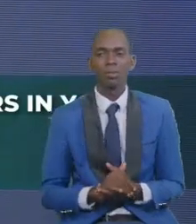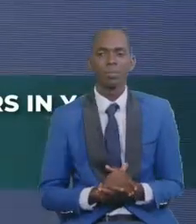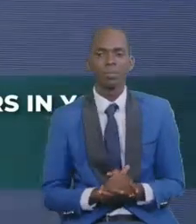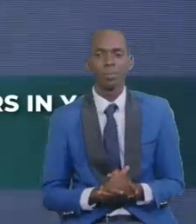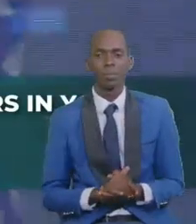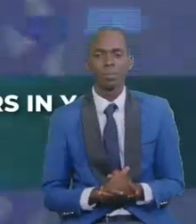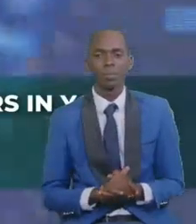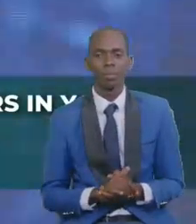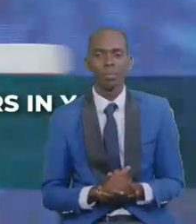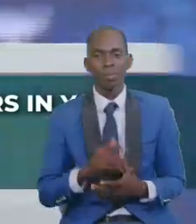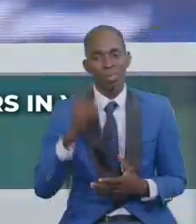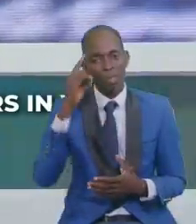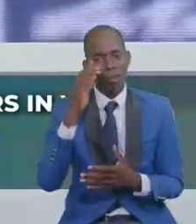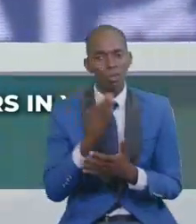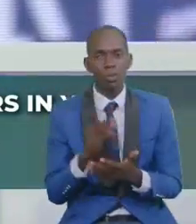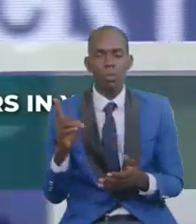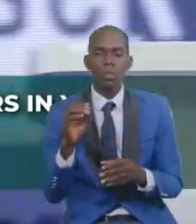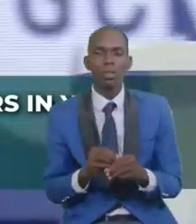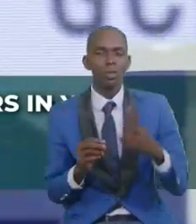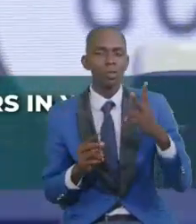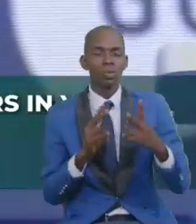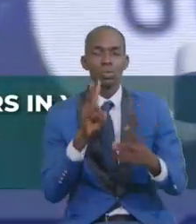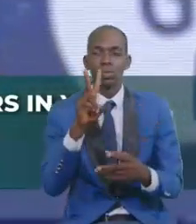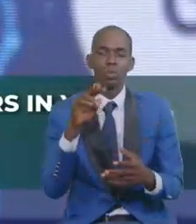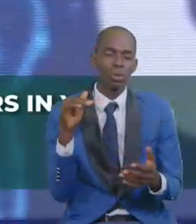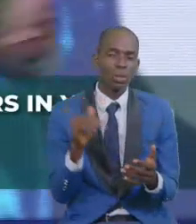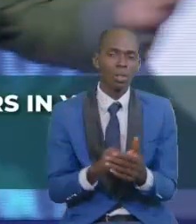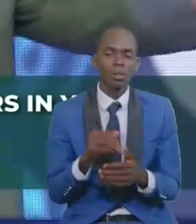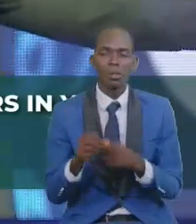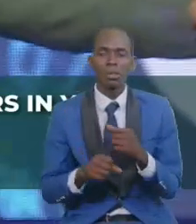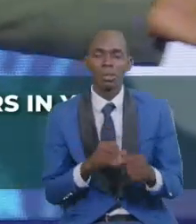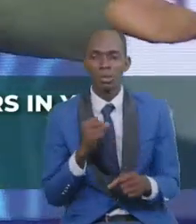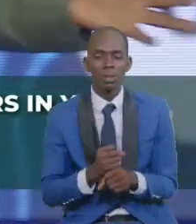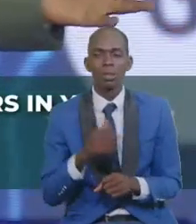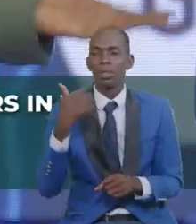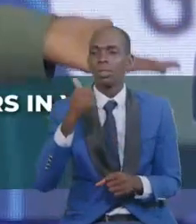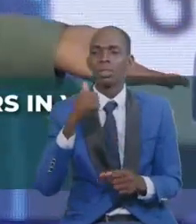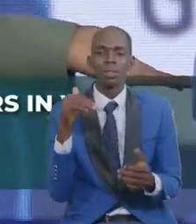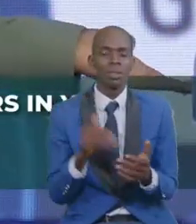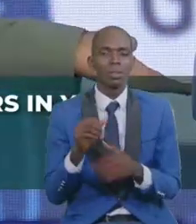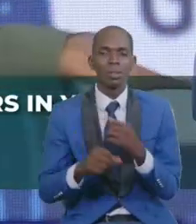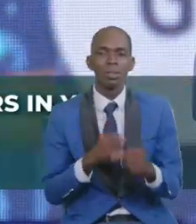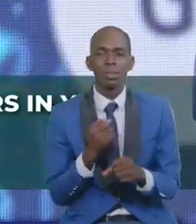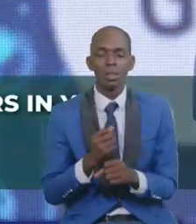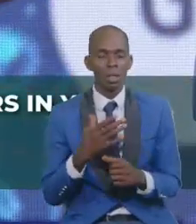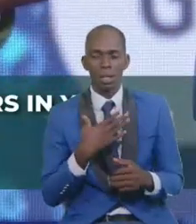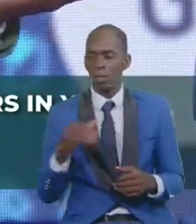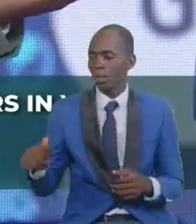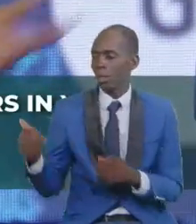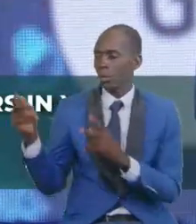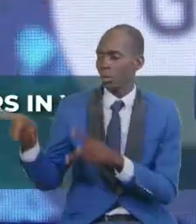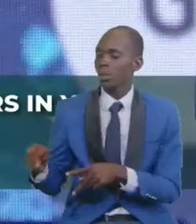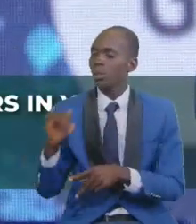For somebody who is 2,000 years old, 10,000 years old, somebody who is 100 years of age is a